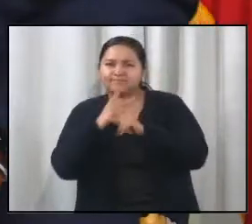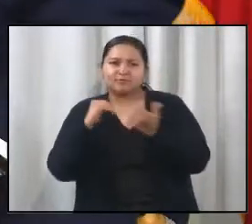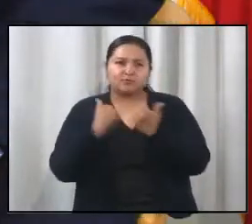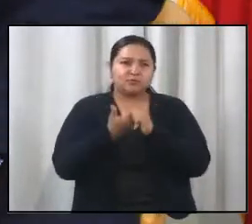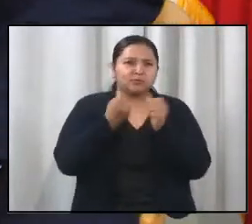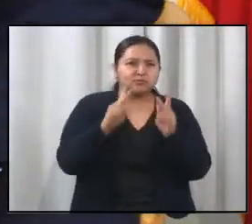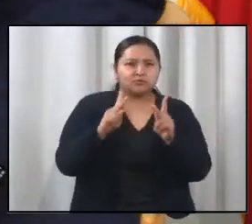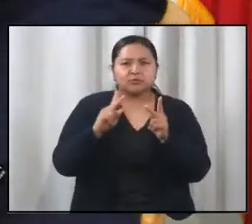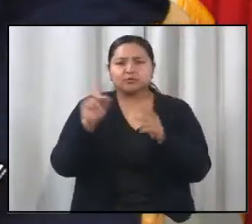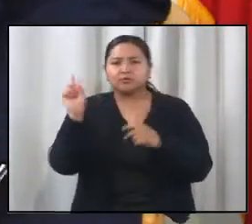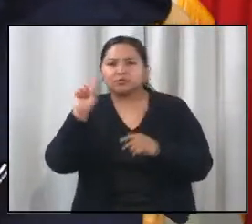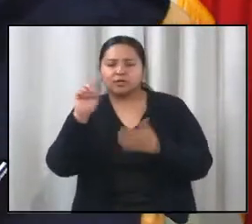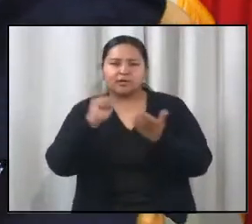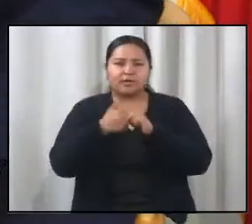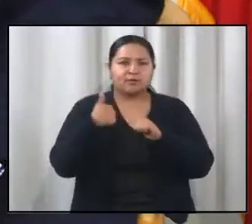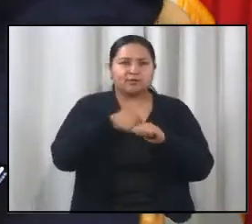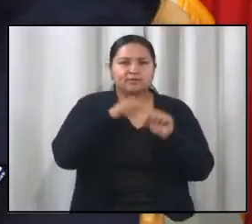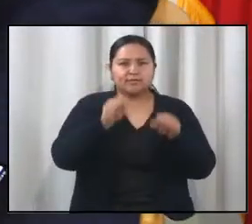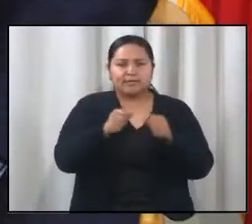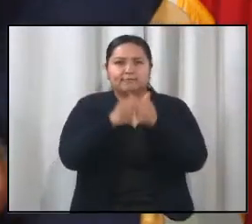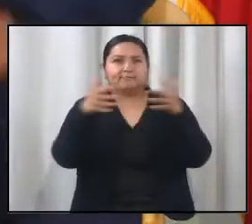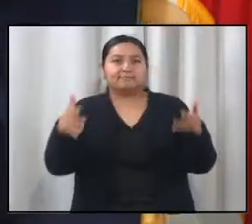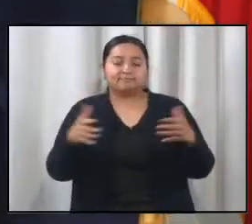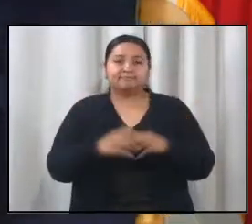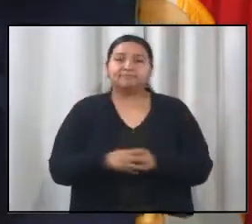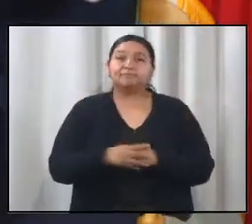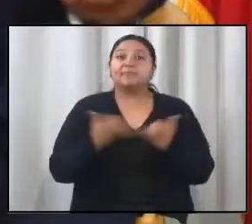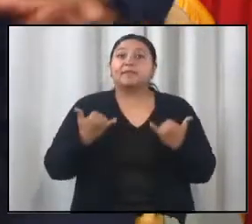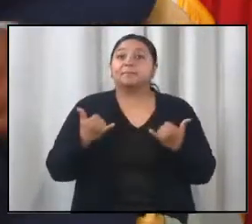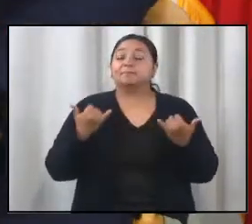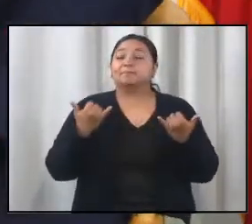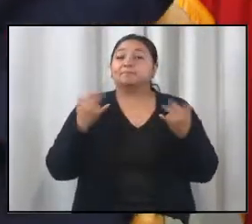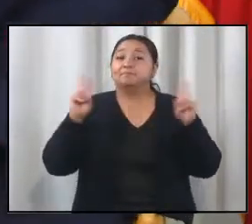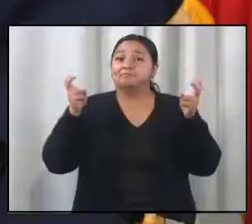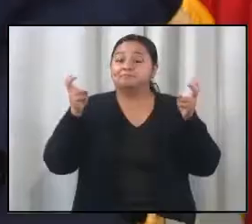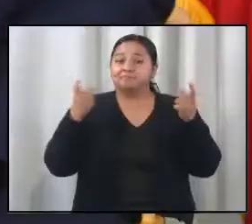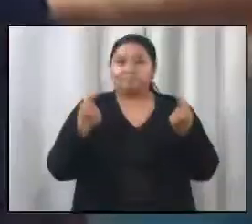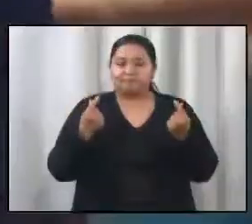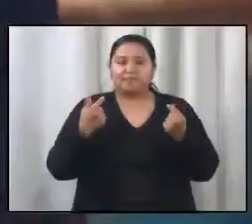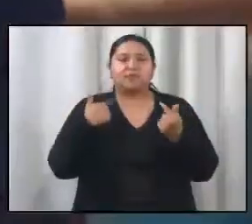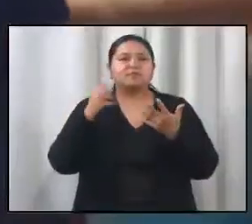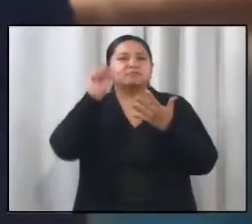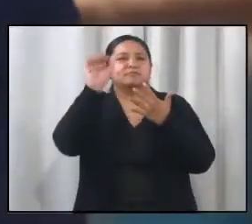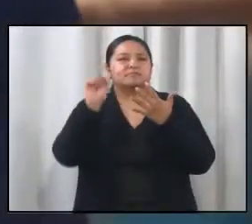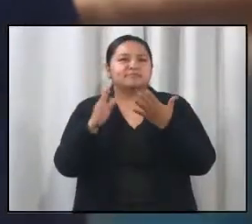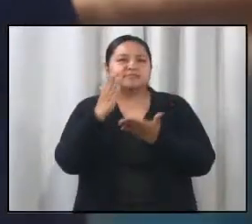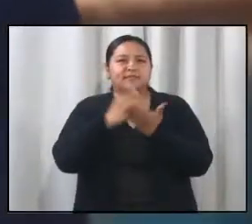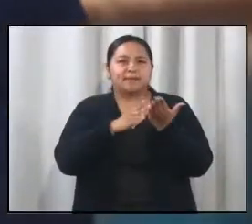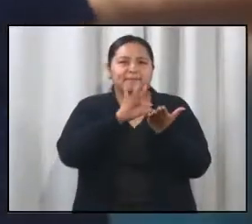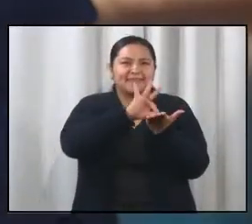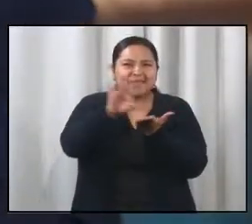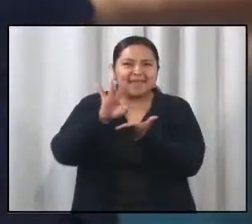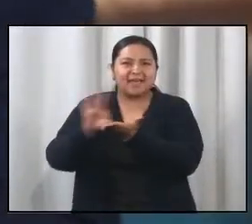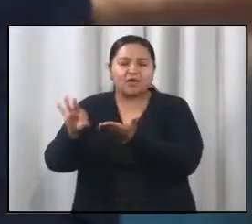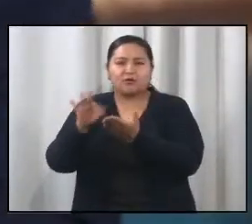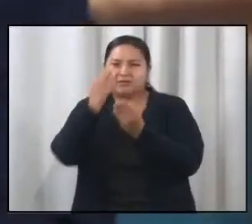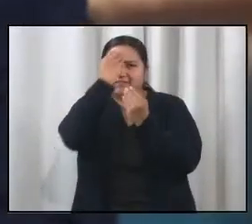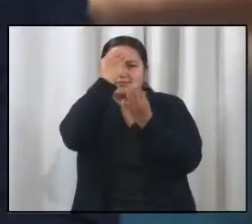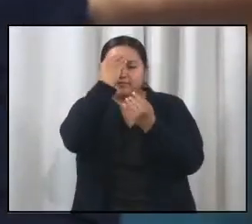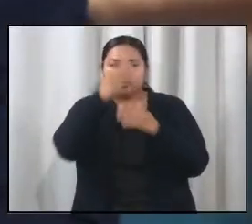to today's topic. I want to share a few top-line data points from this year's homeless count. The annual count identified